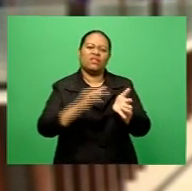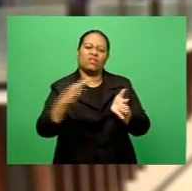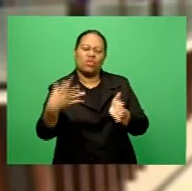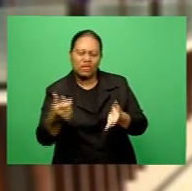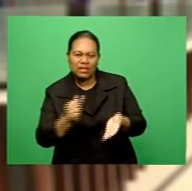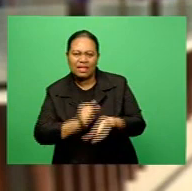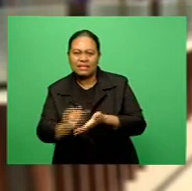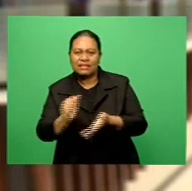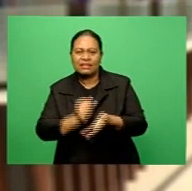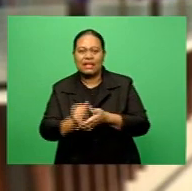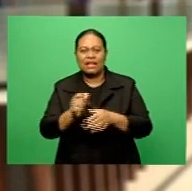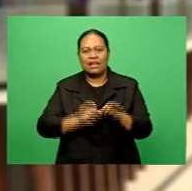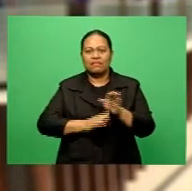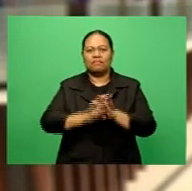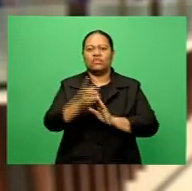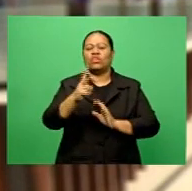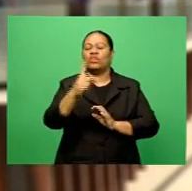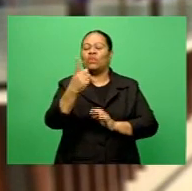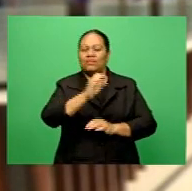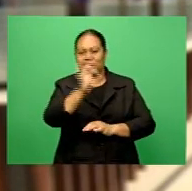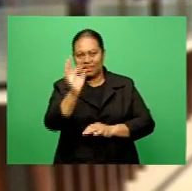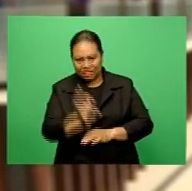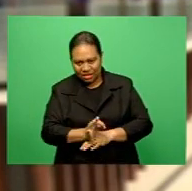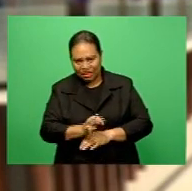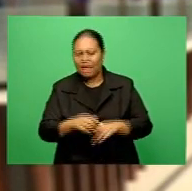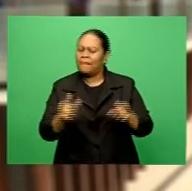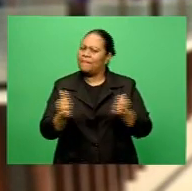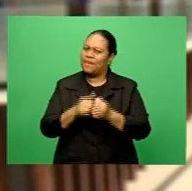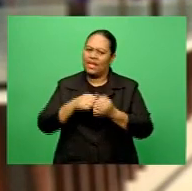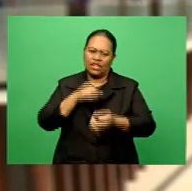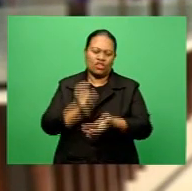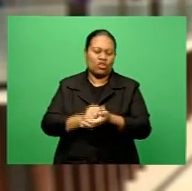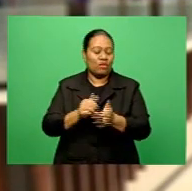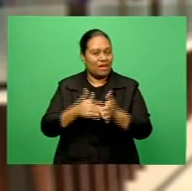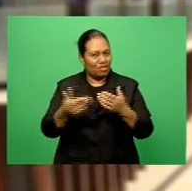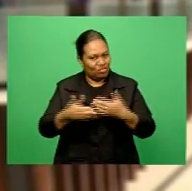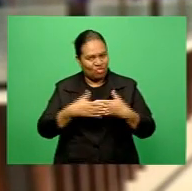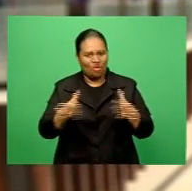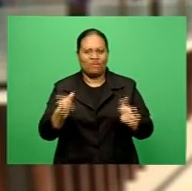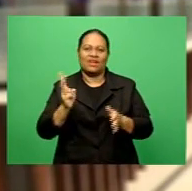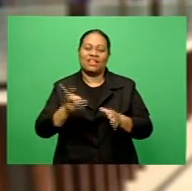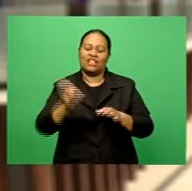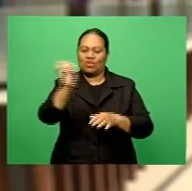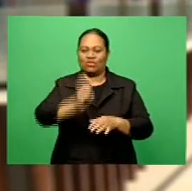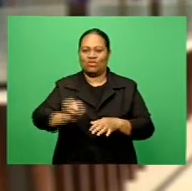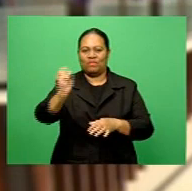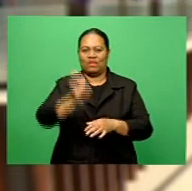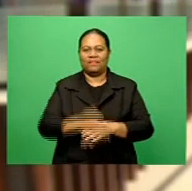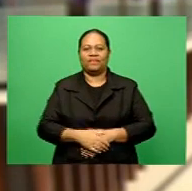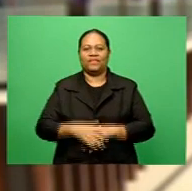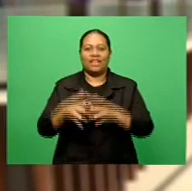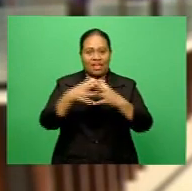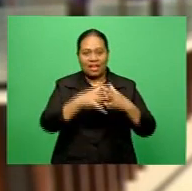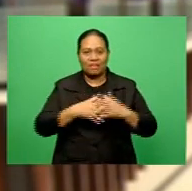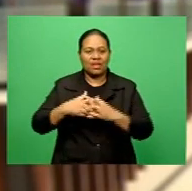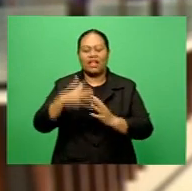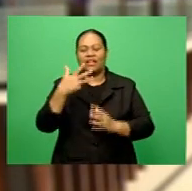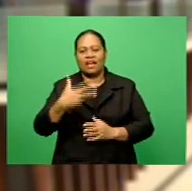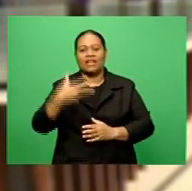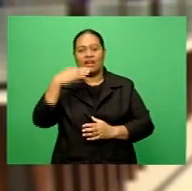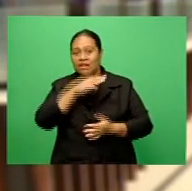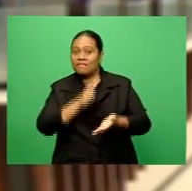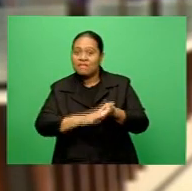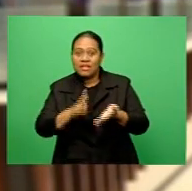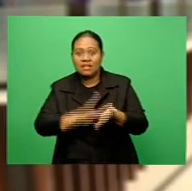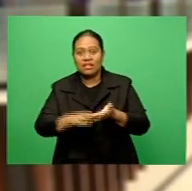sales, which grew by 21% after many shops were allowed to reopen in late October. In the US, the $900 billion